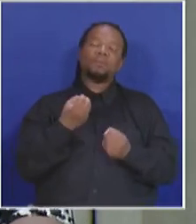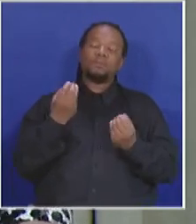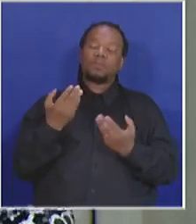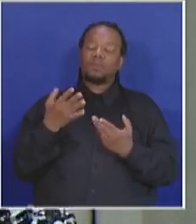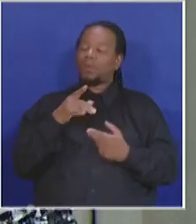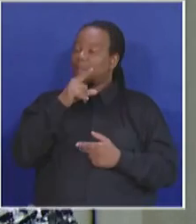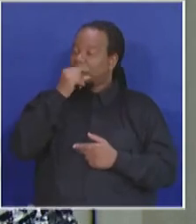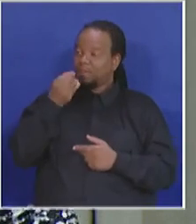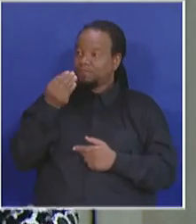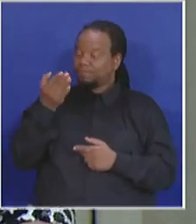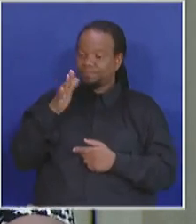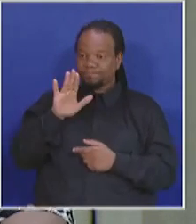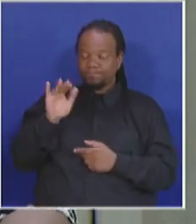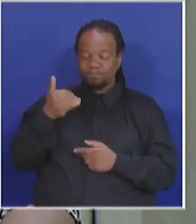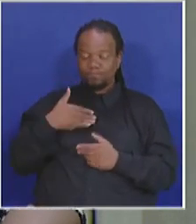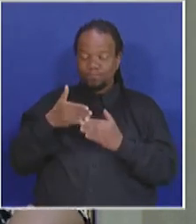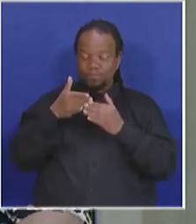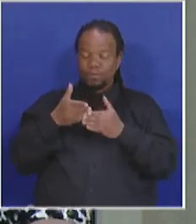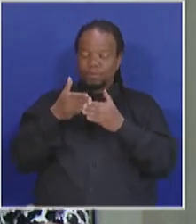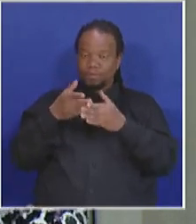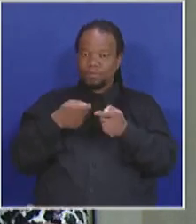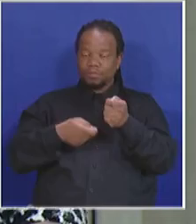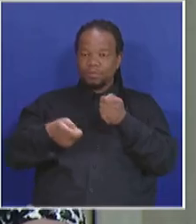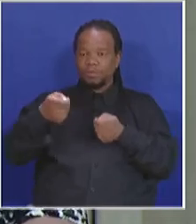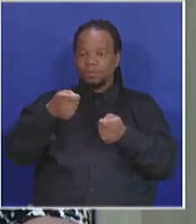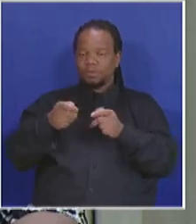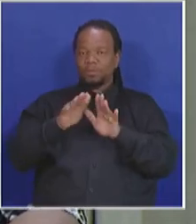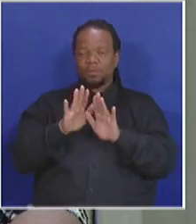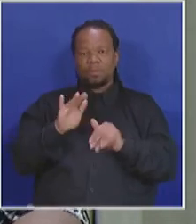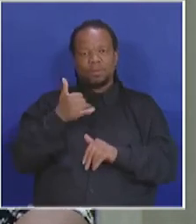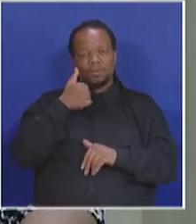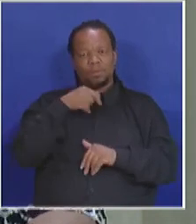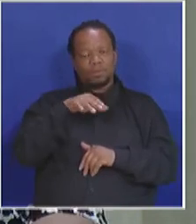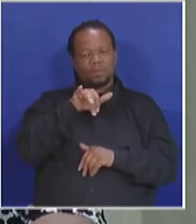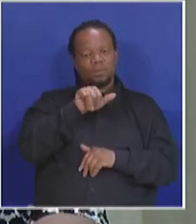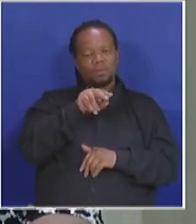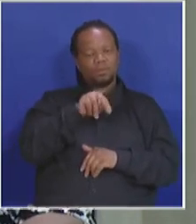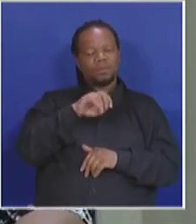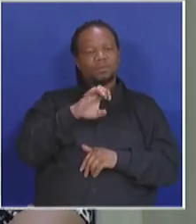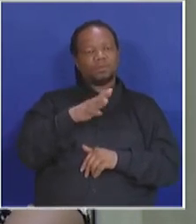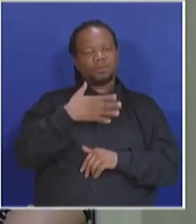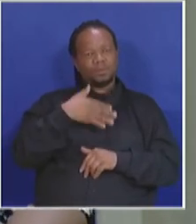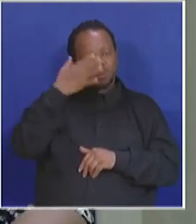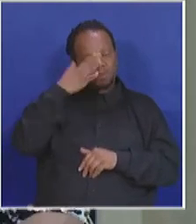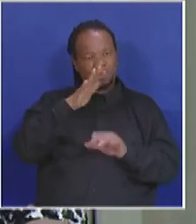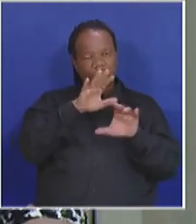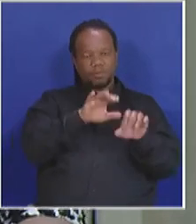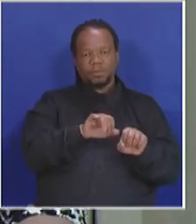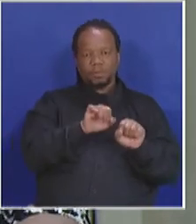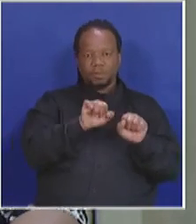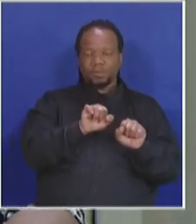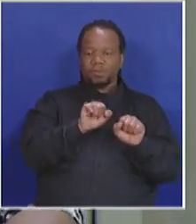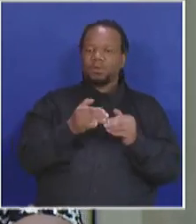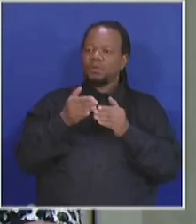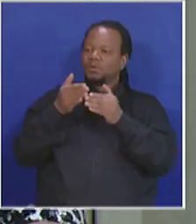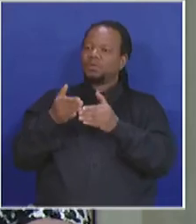on the register of South Africa, so that the government that came into power would therefore find a South Africa that does not have